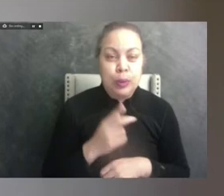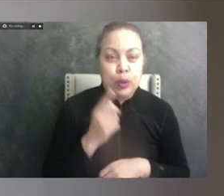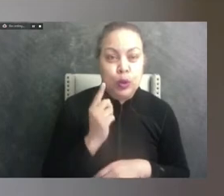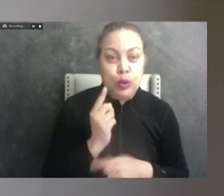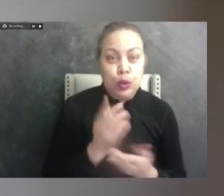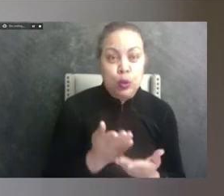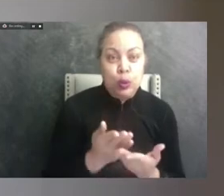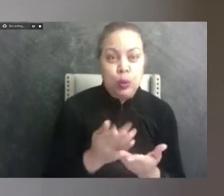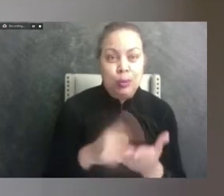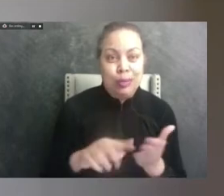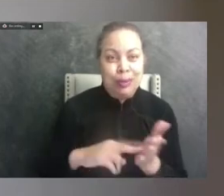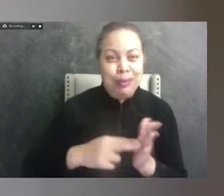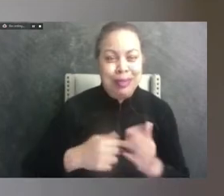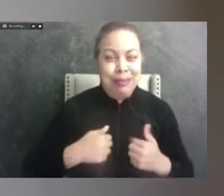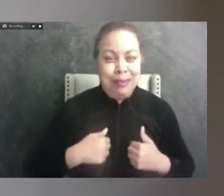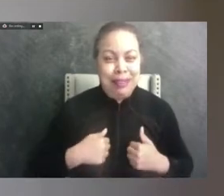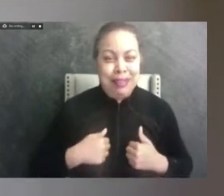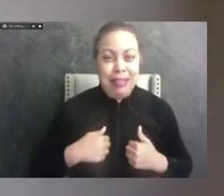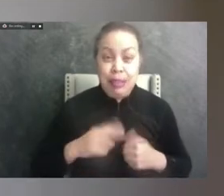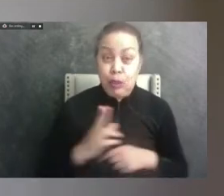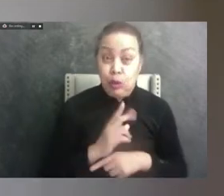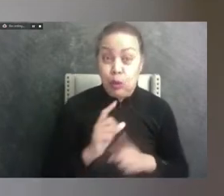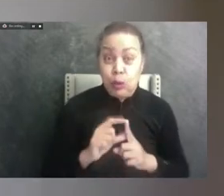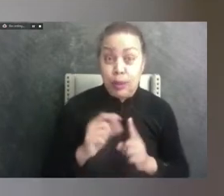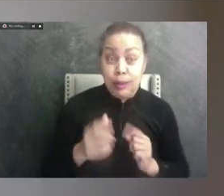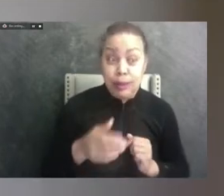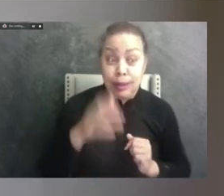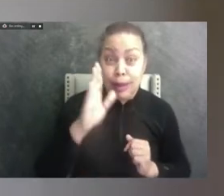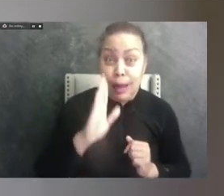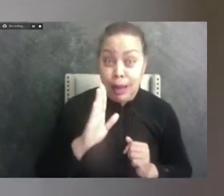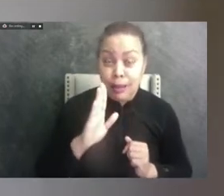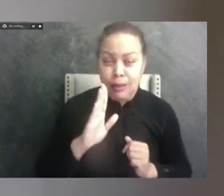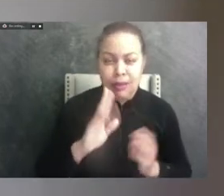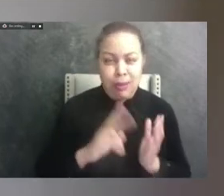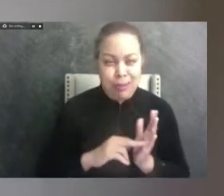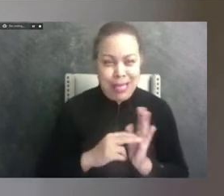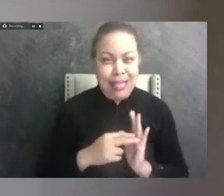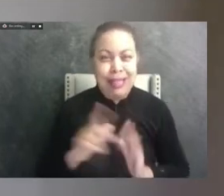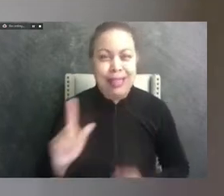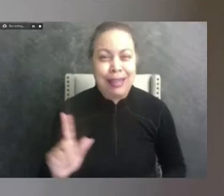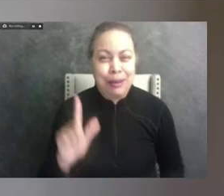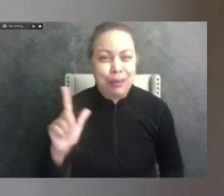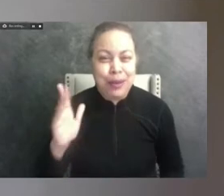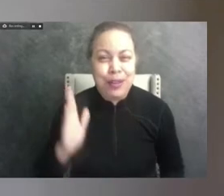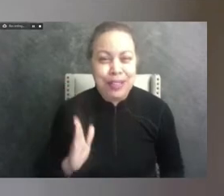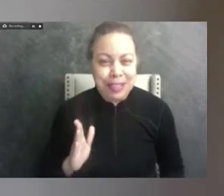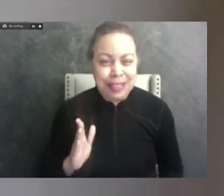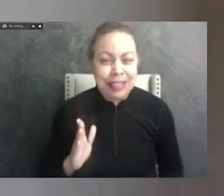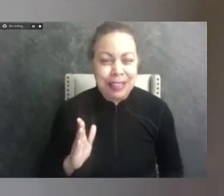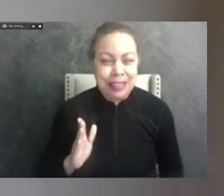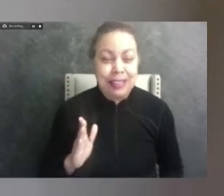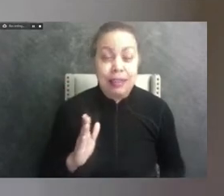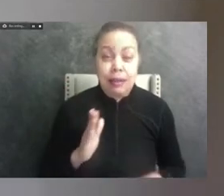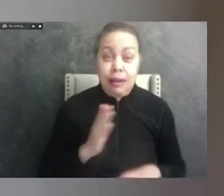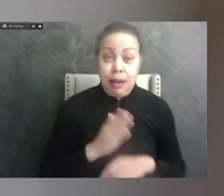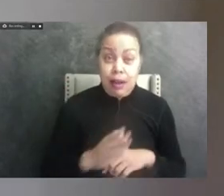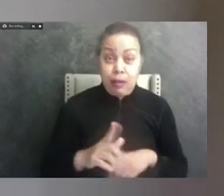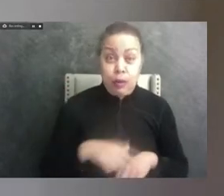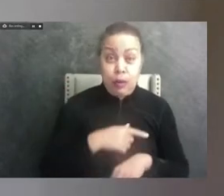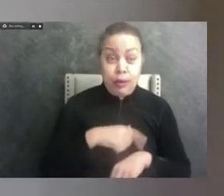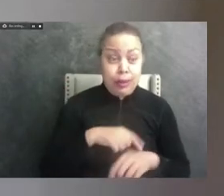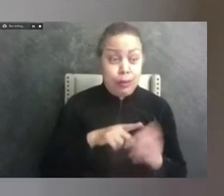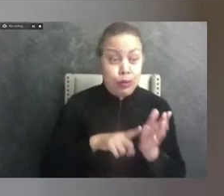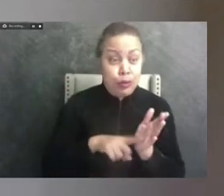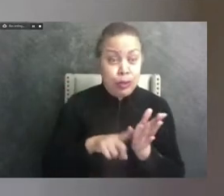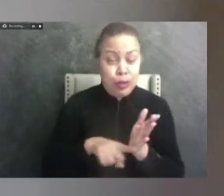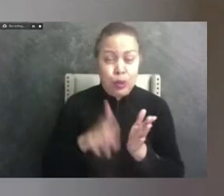Say God, and mean librarian, who after long research, offers you